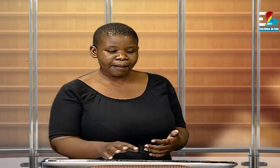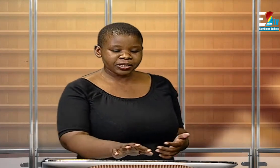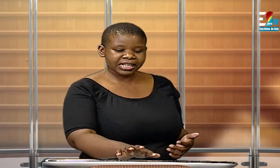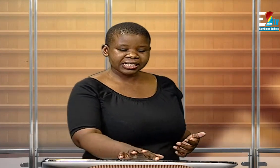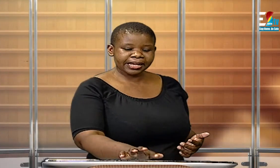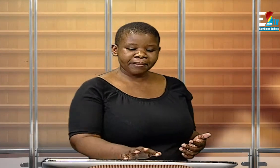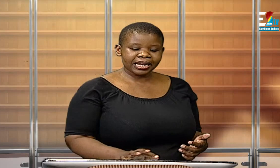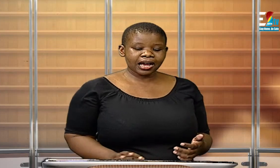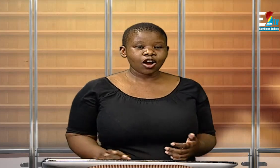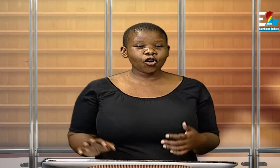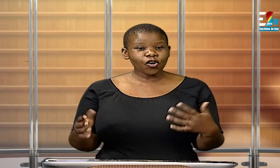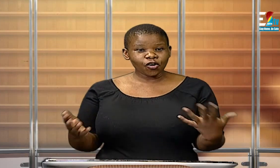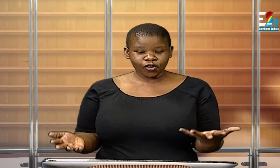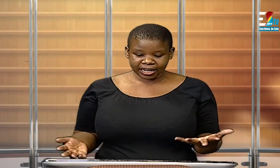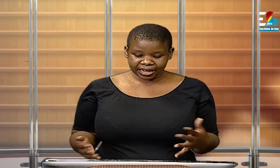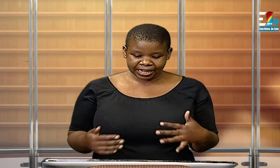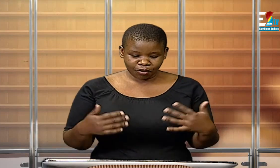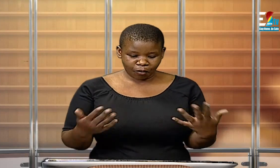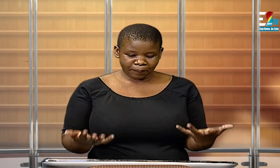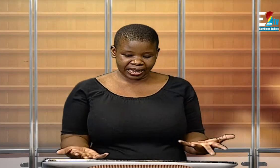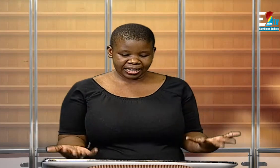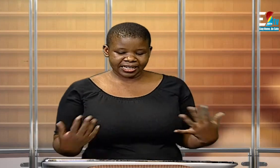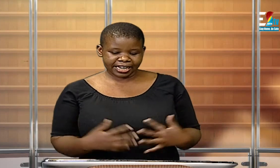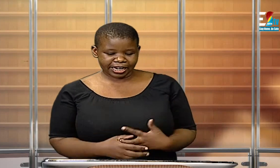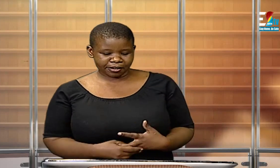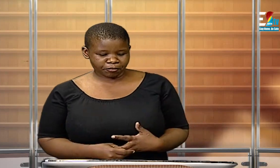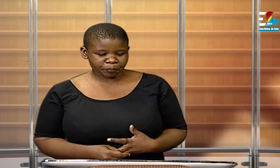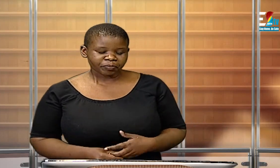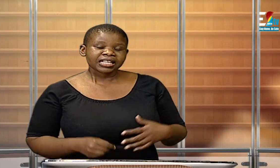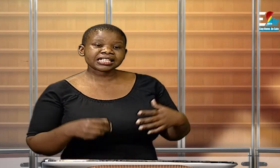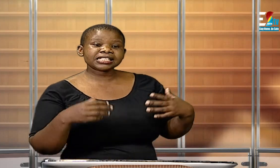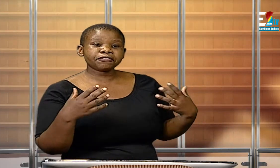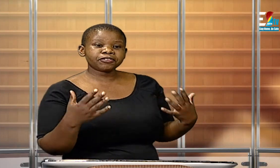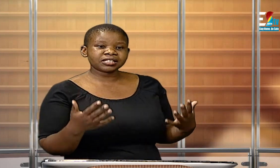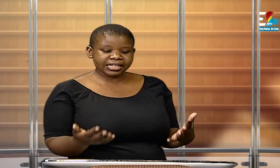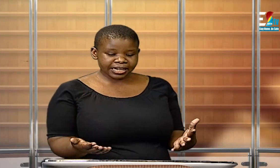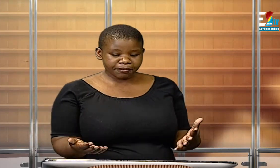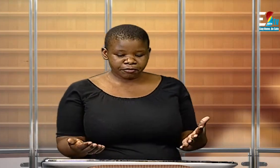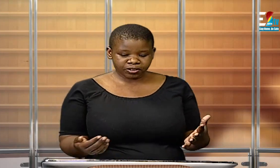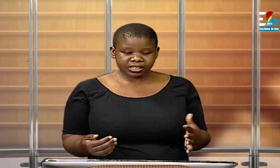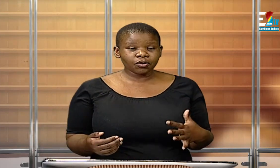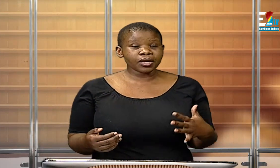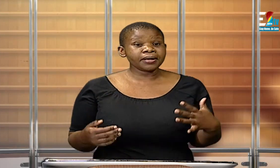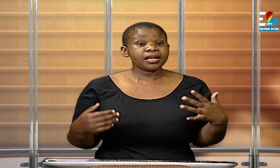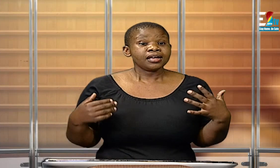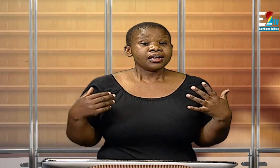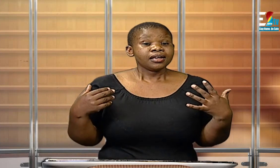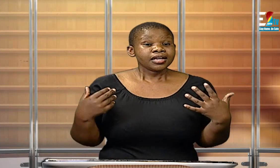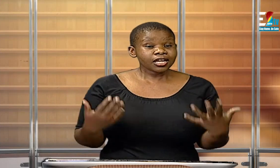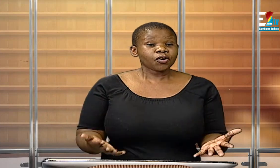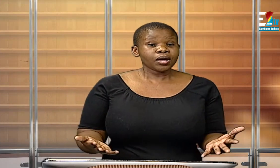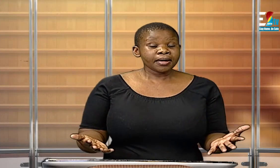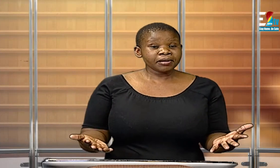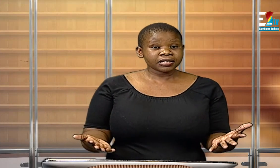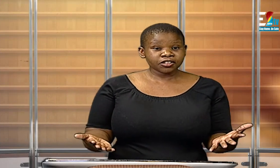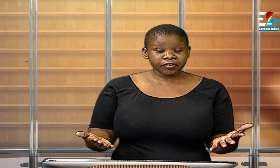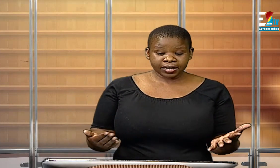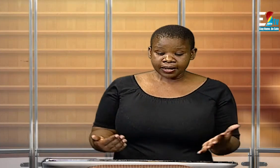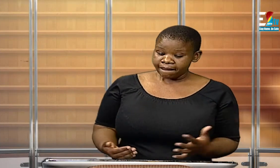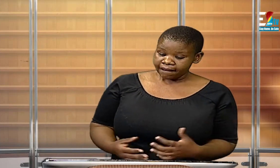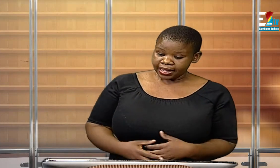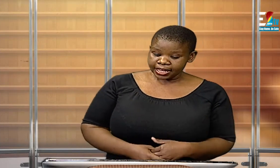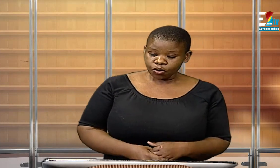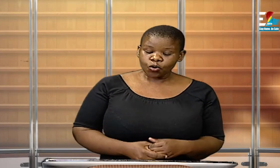nkhulisa lapho sasihlabela khona lengoma yethu. Sesifunzile ke mfundzi